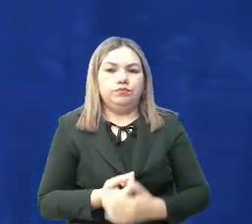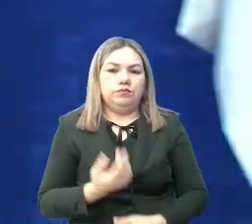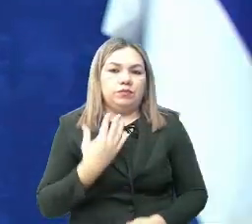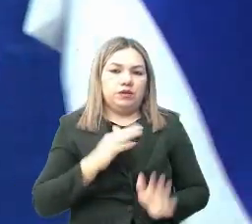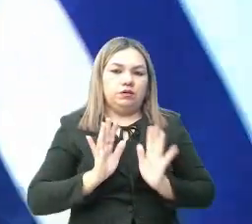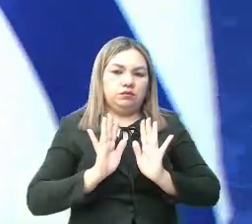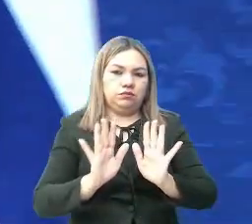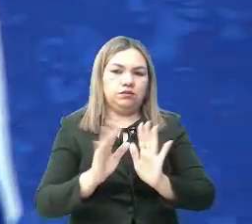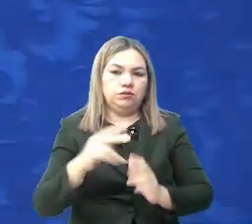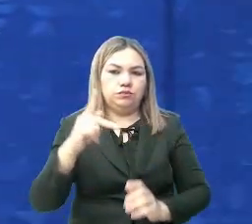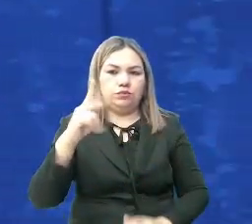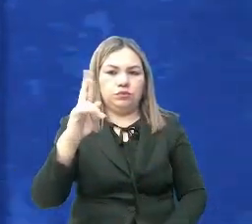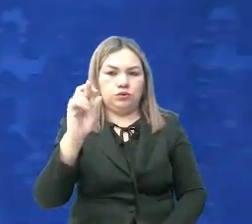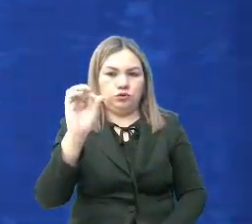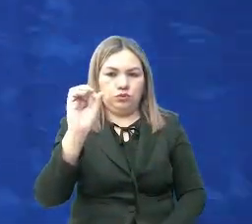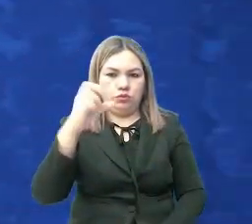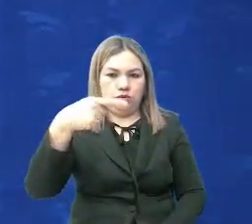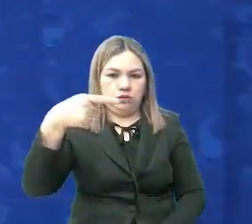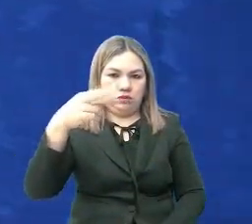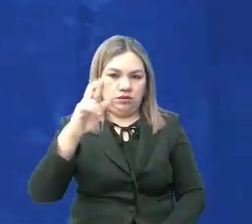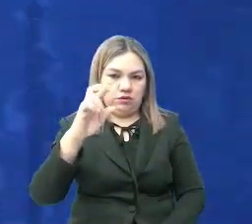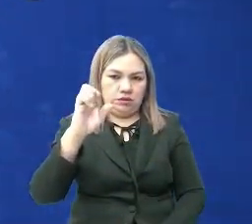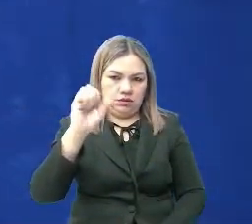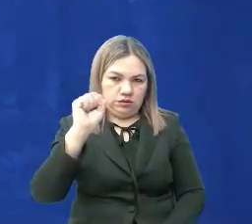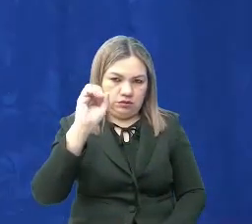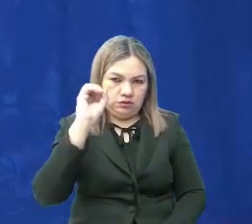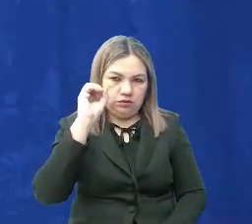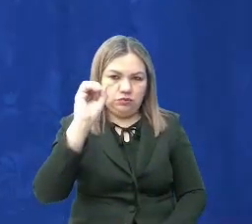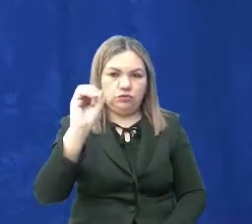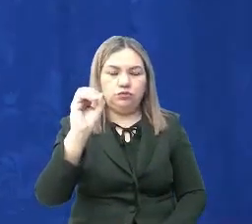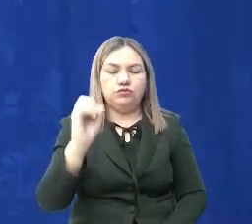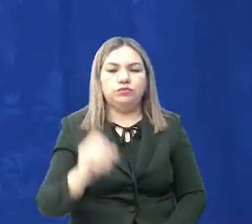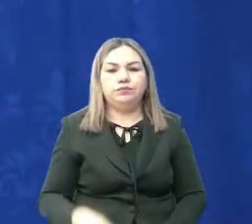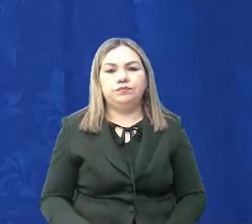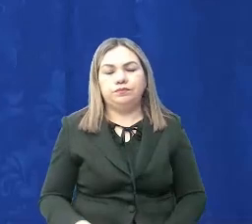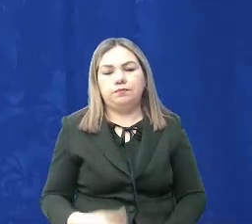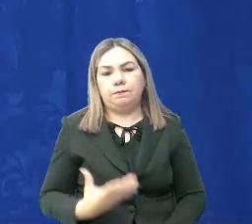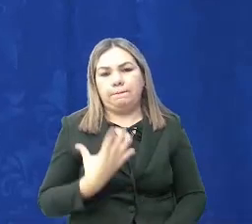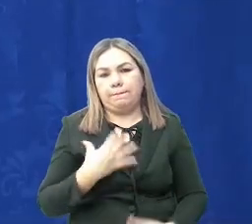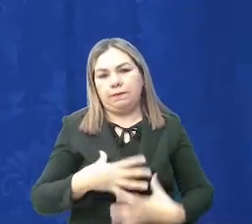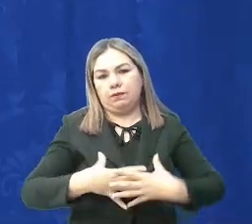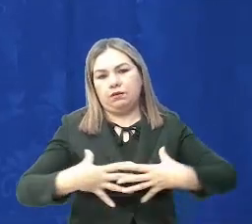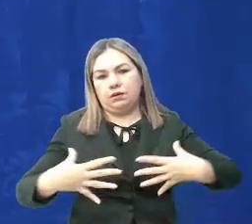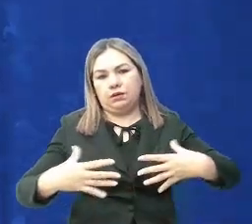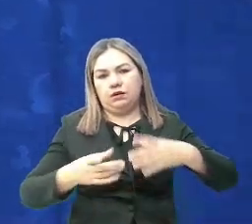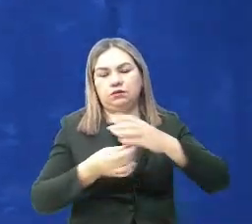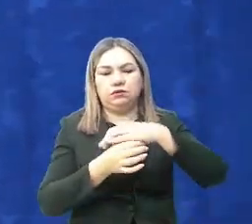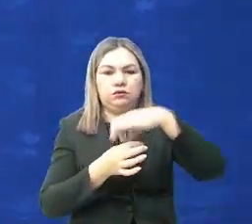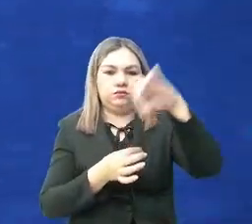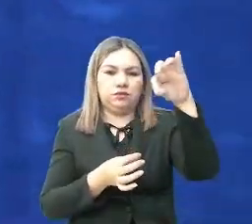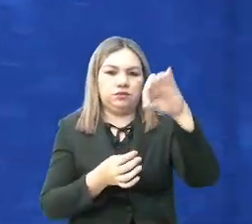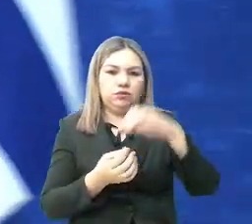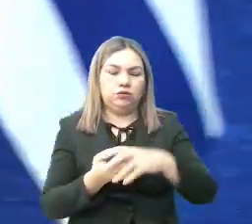ruler that's against you. And what's the function of the inactivity or the spiritual